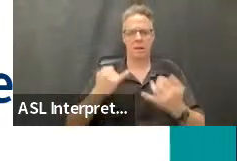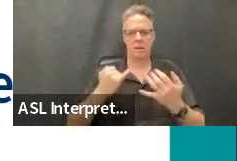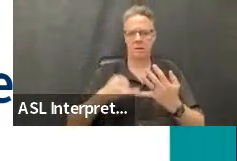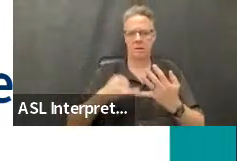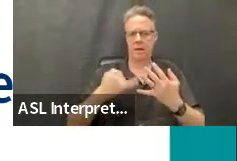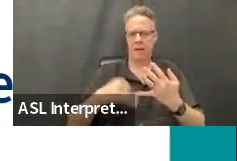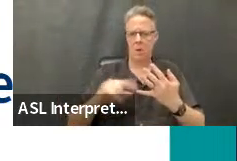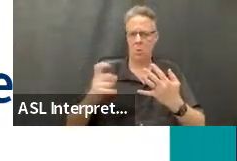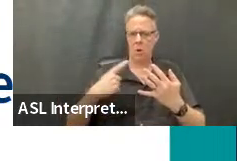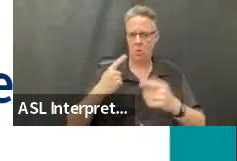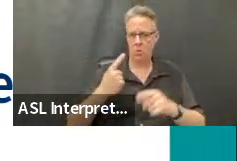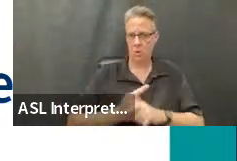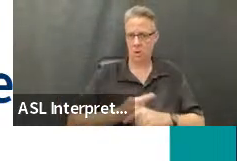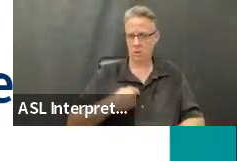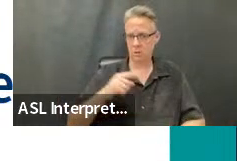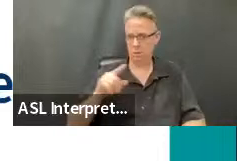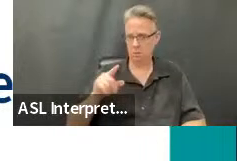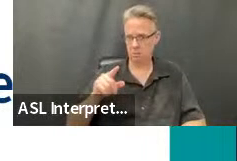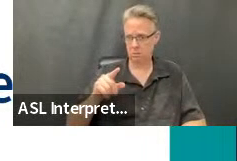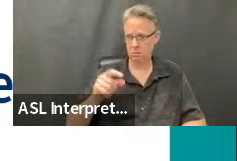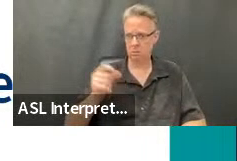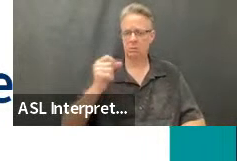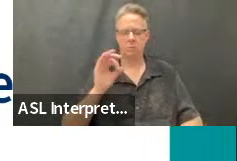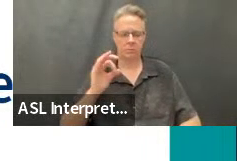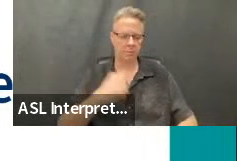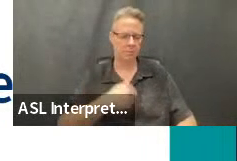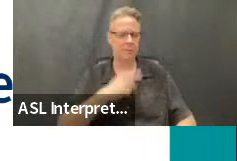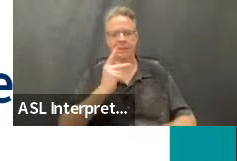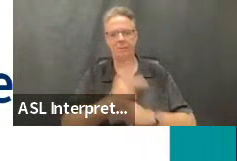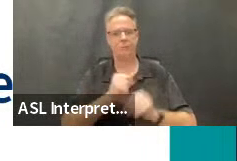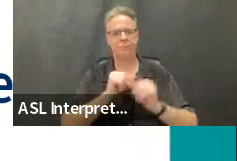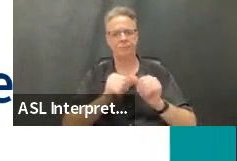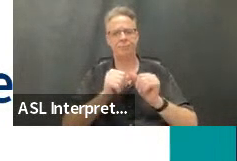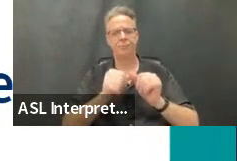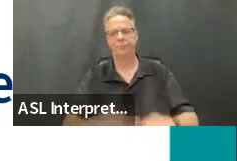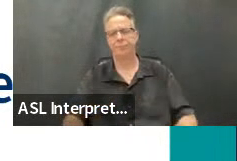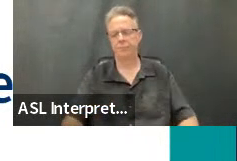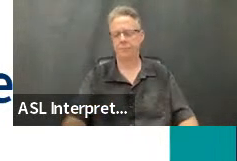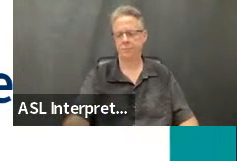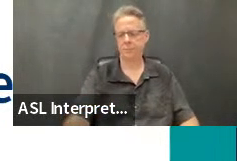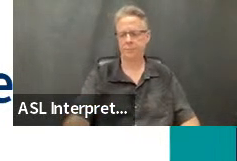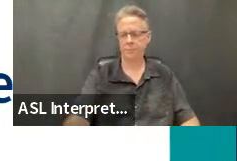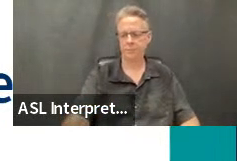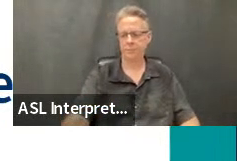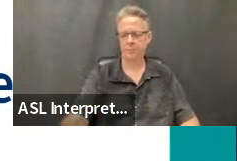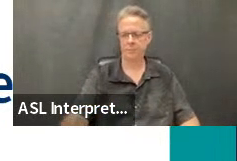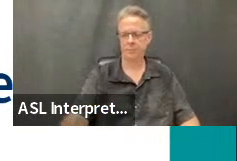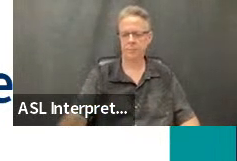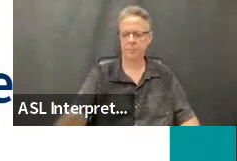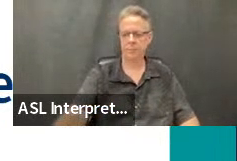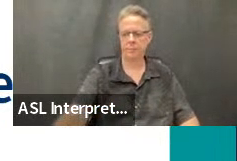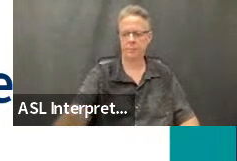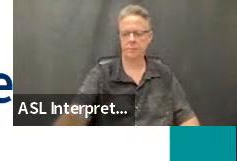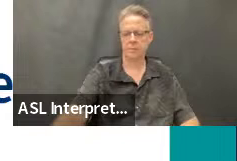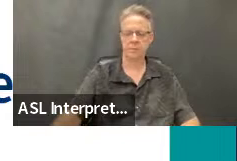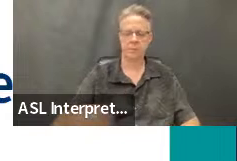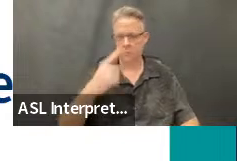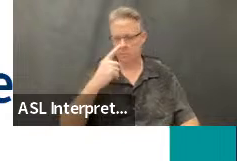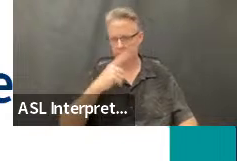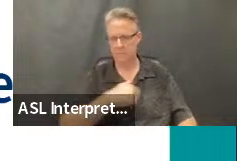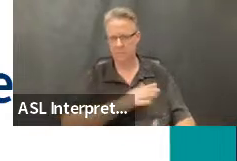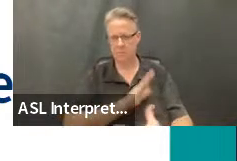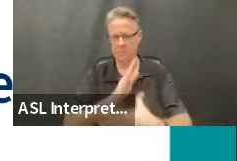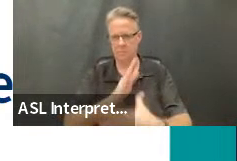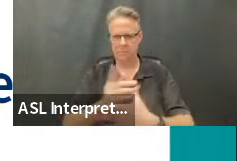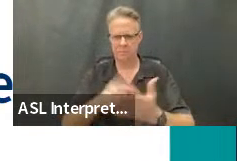Lynn? Is the way? Thank you. Okay, so I'll just kind of keep rolling through this. Maybe I'll stop. May interrupt just because sometimes we need to understand